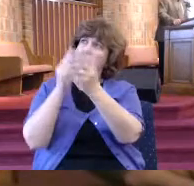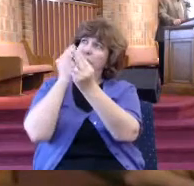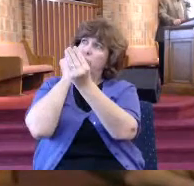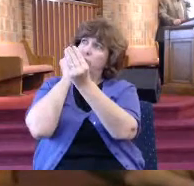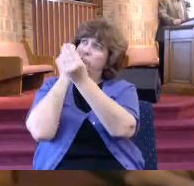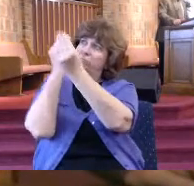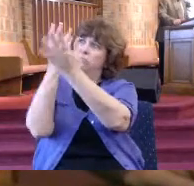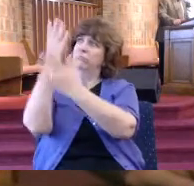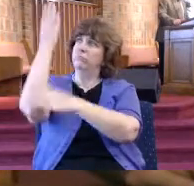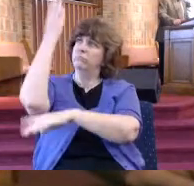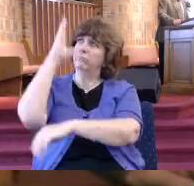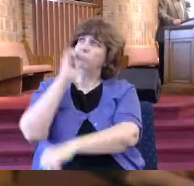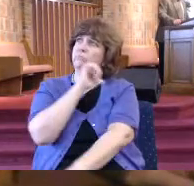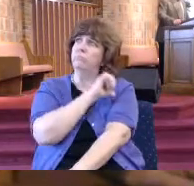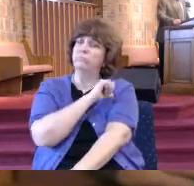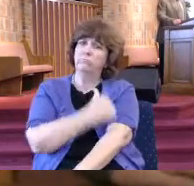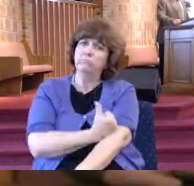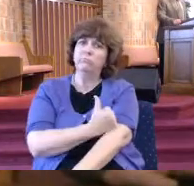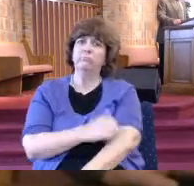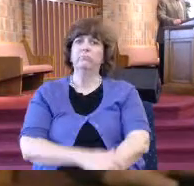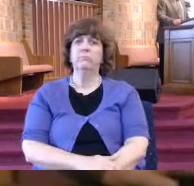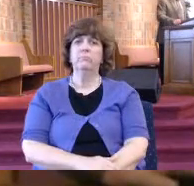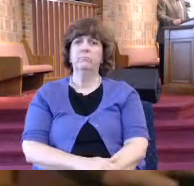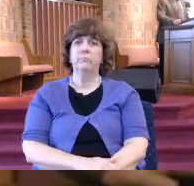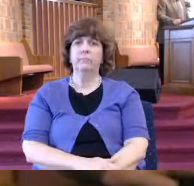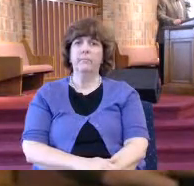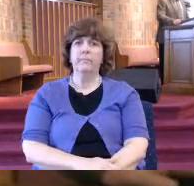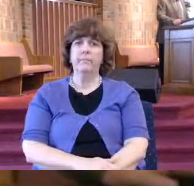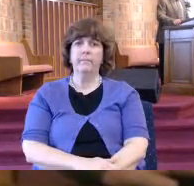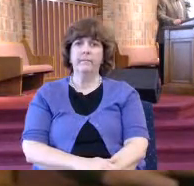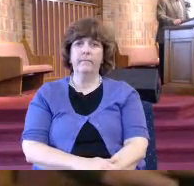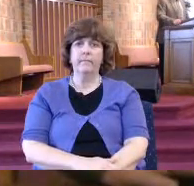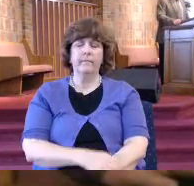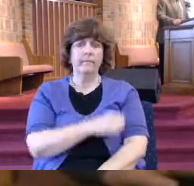God. There is only one authority,